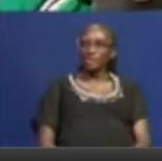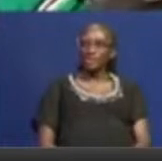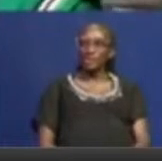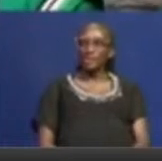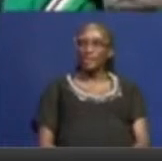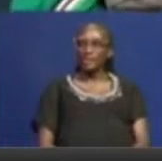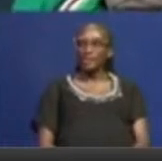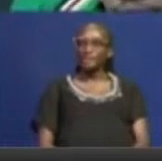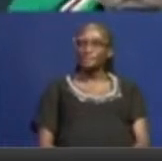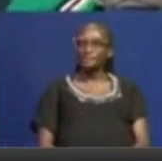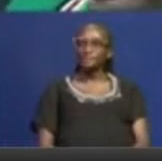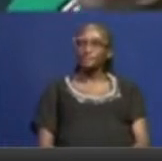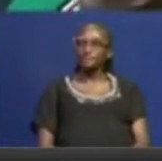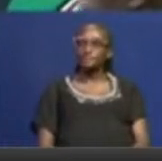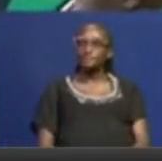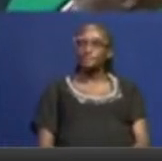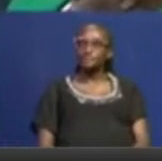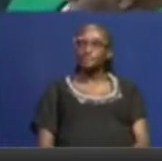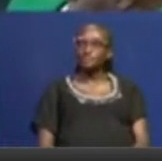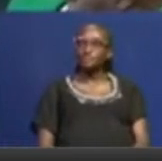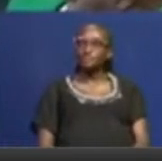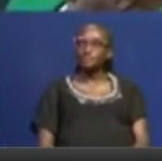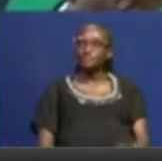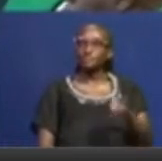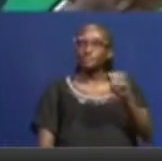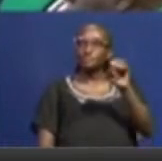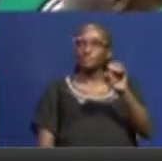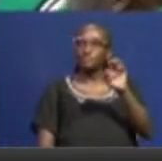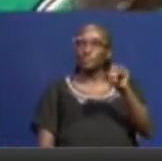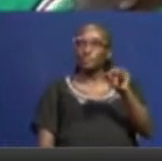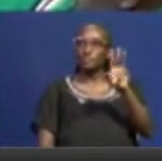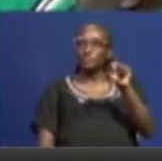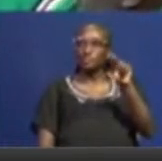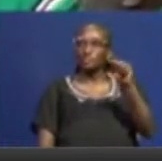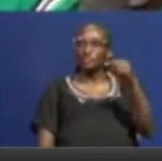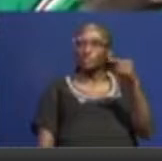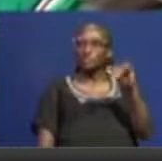Okay. Madira Eric Mwangi Kahugu.